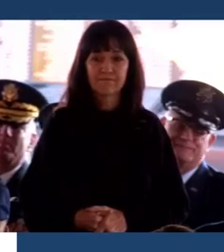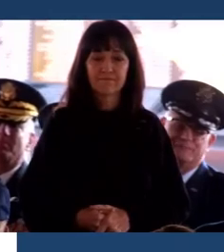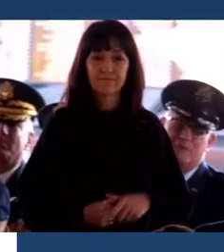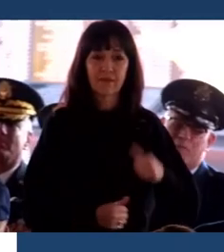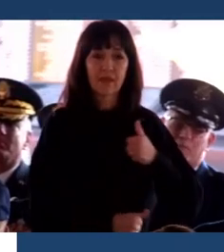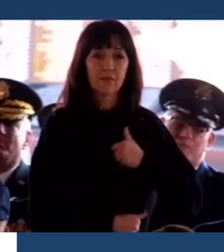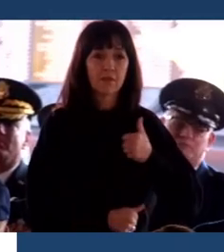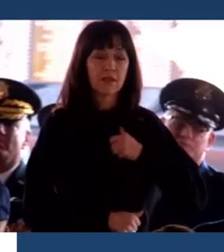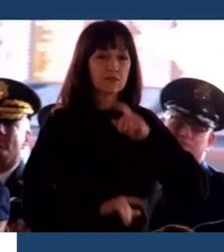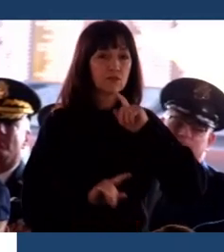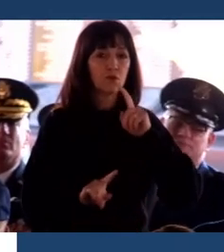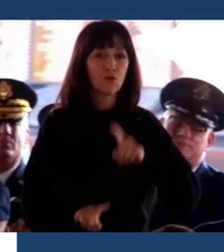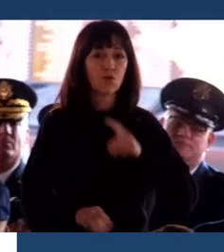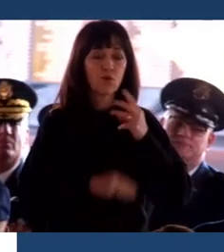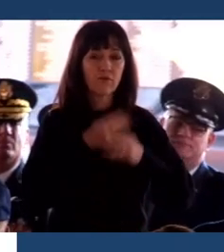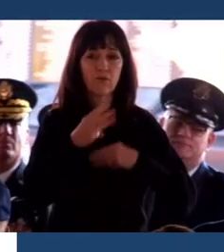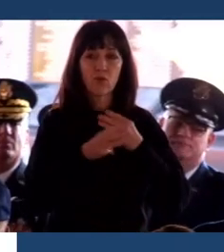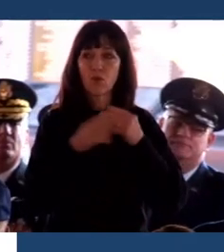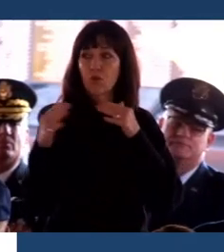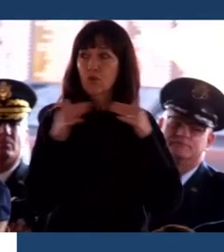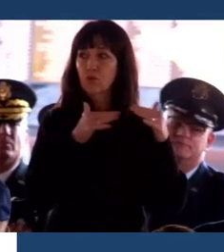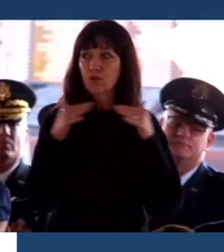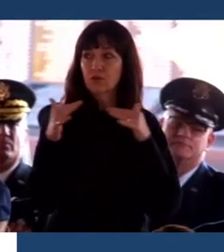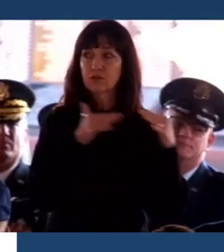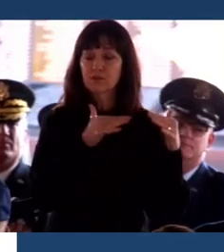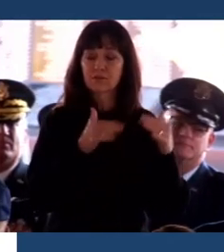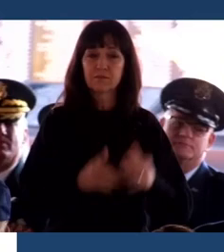Military Order of the World Wars.